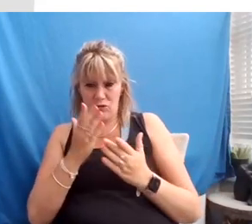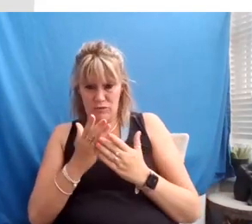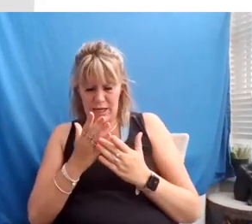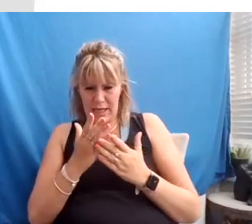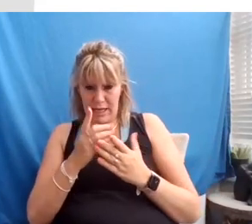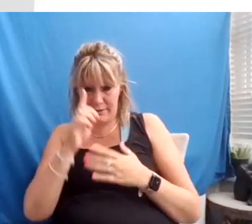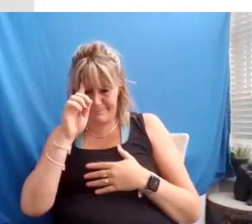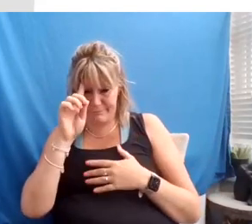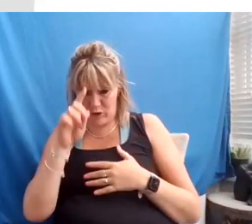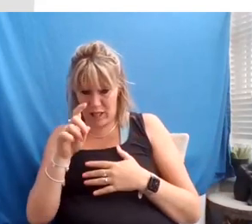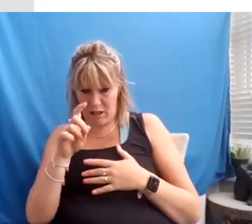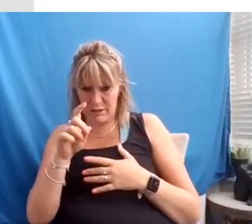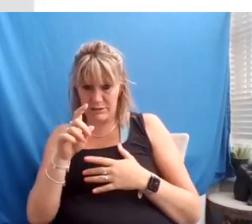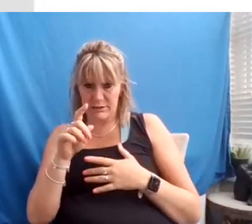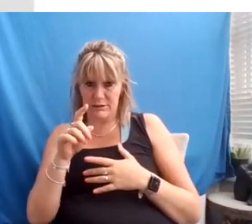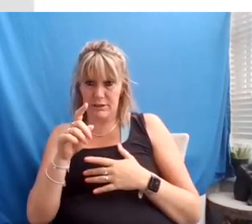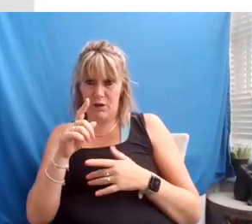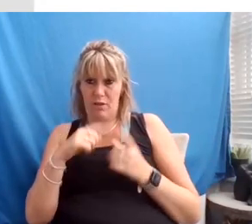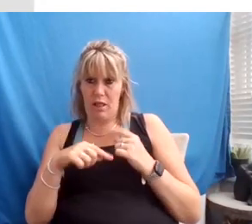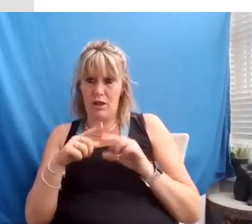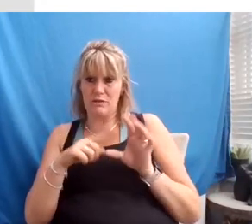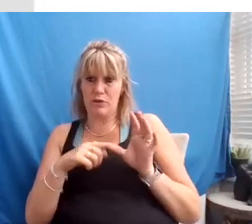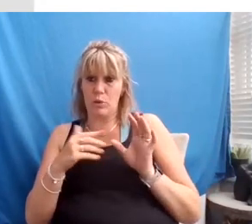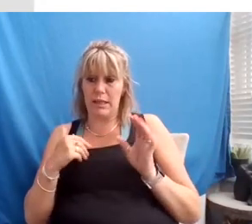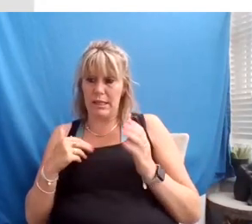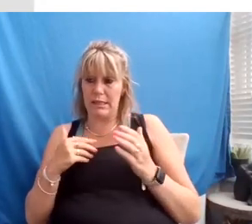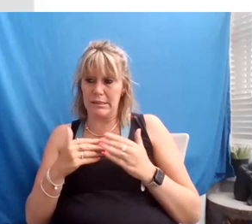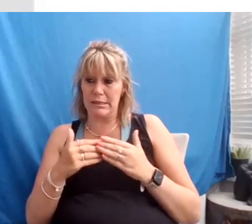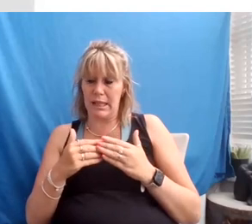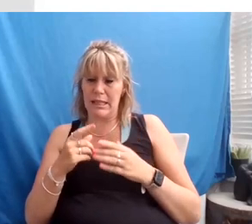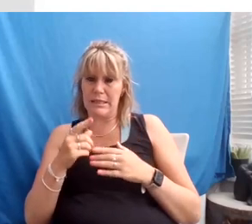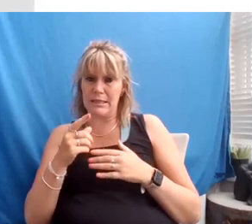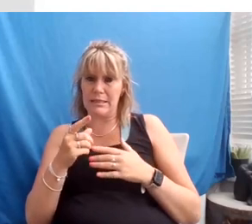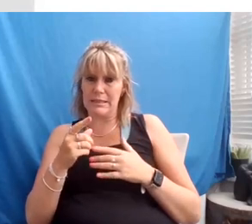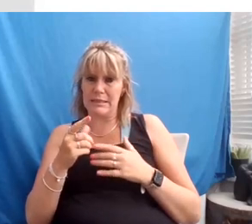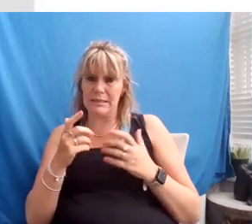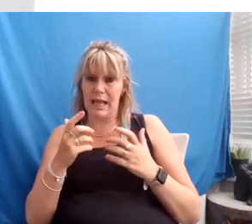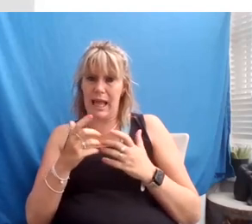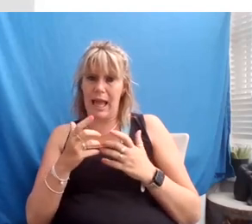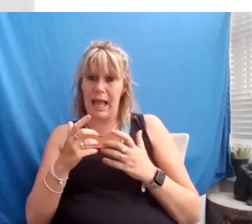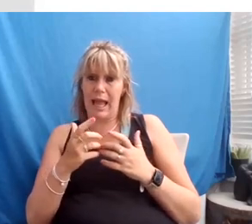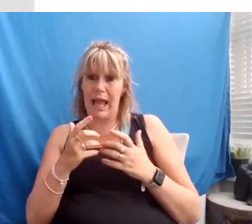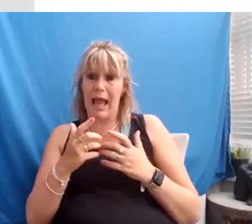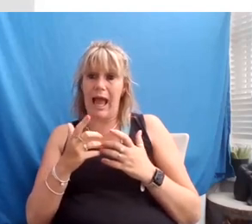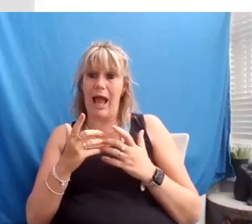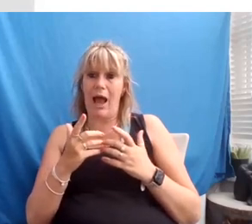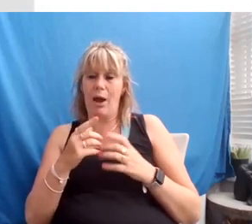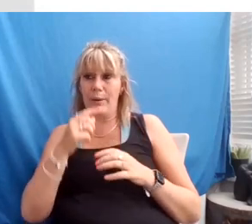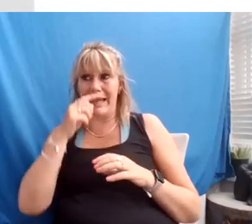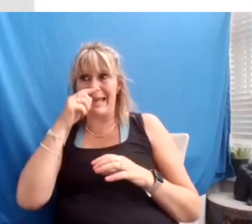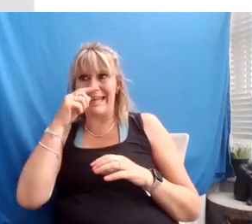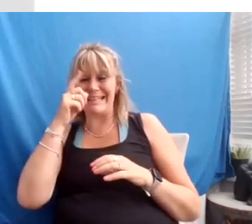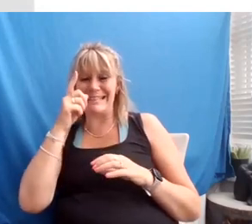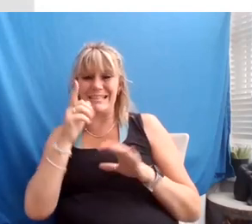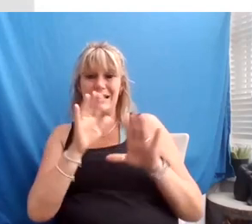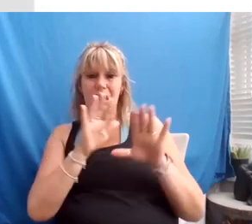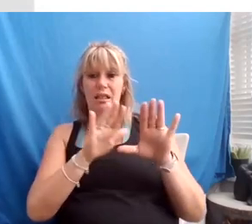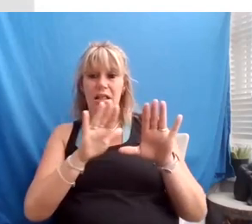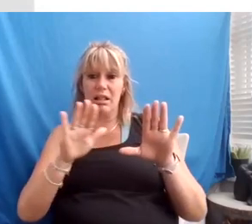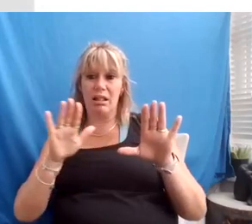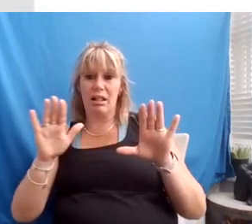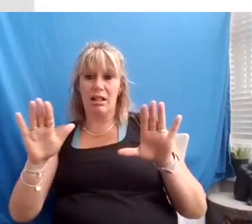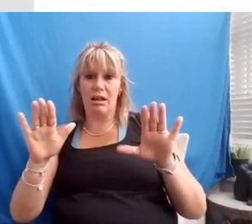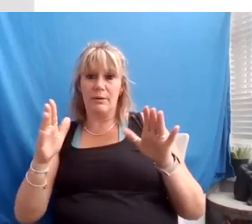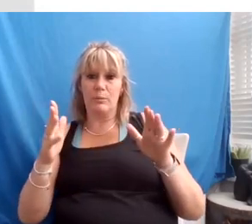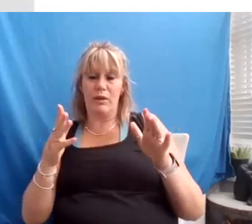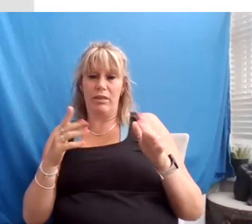over the last few years is how elitist physical gallery spaces are. I mean, as a wheelchair user with very